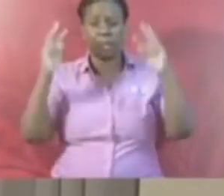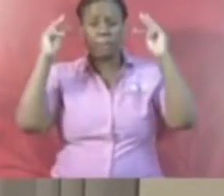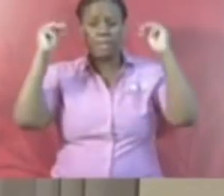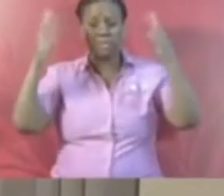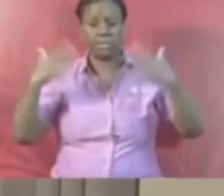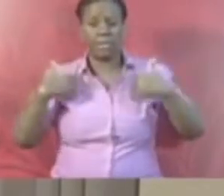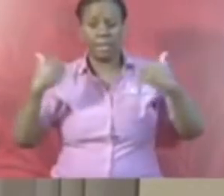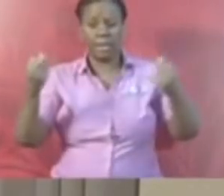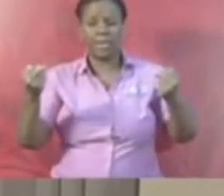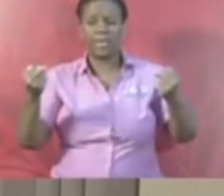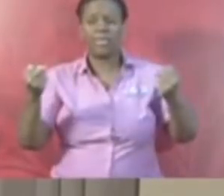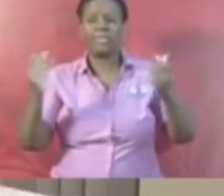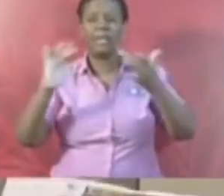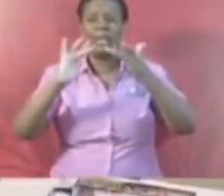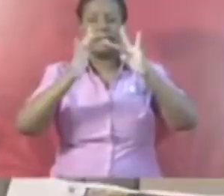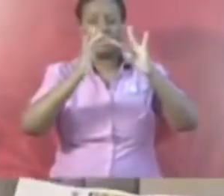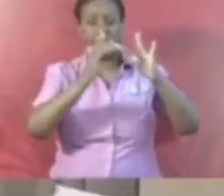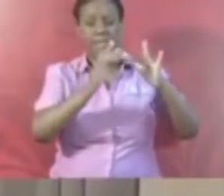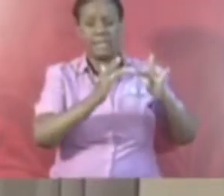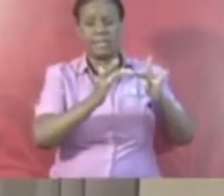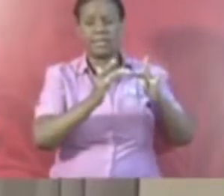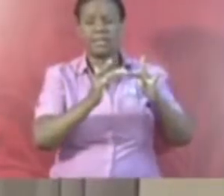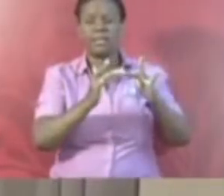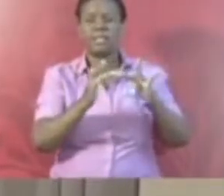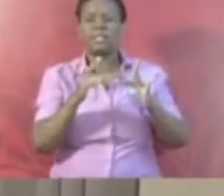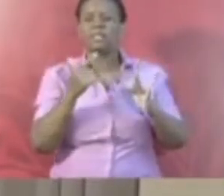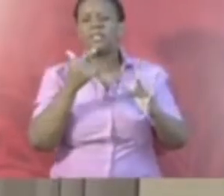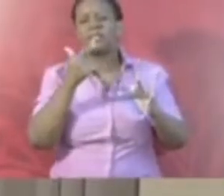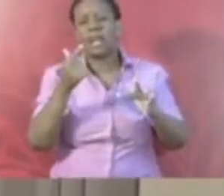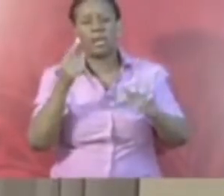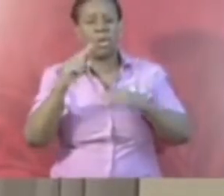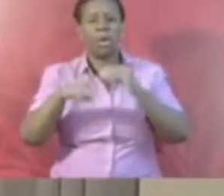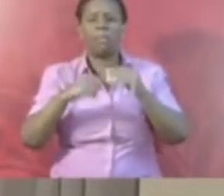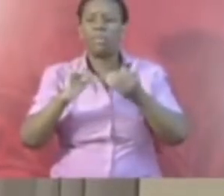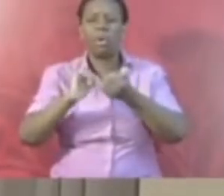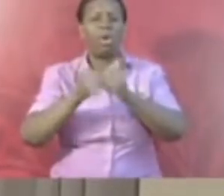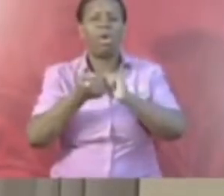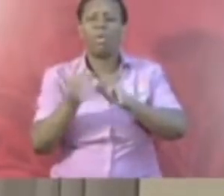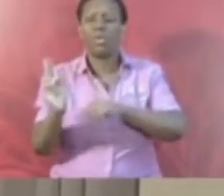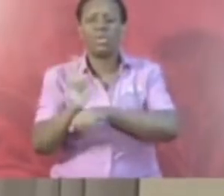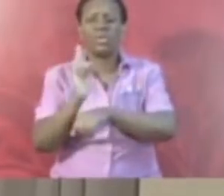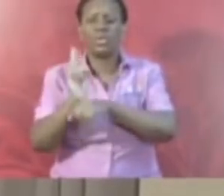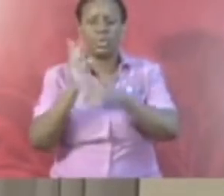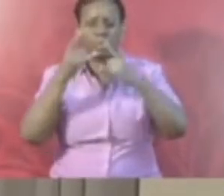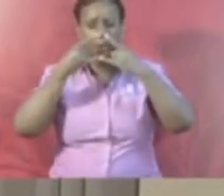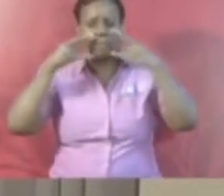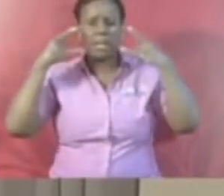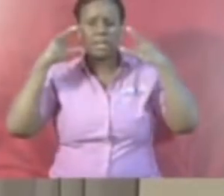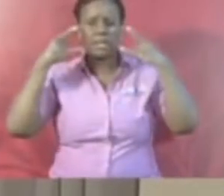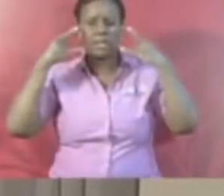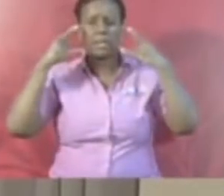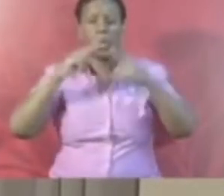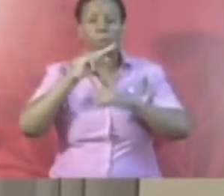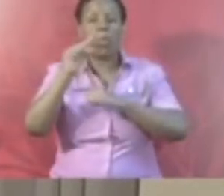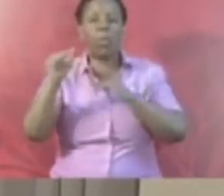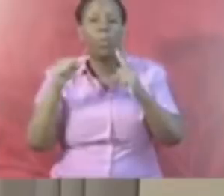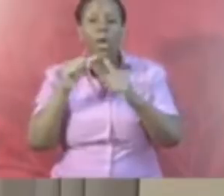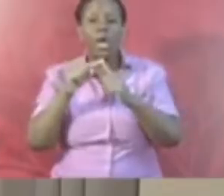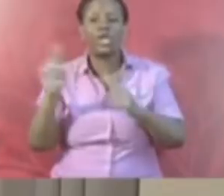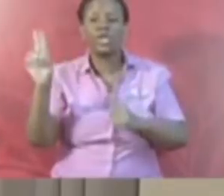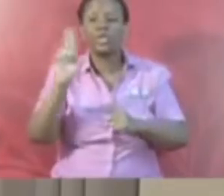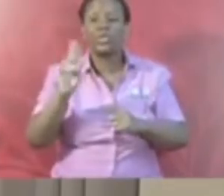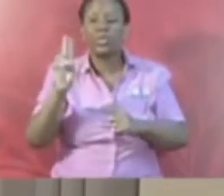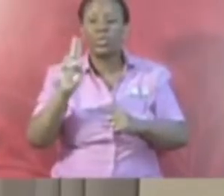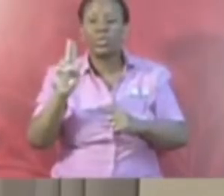the advisory on the use of masks, we also have when and where to use a mask, when and where to use a face